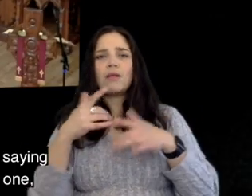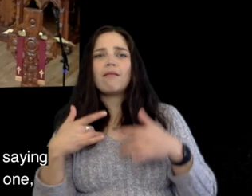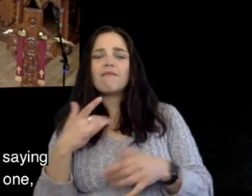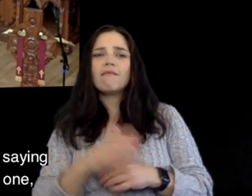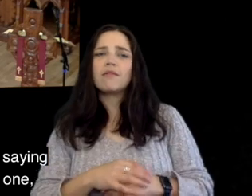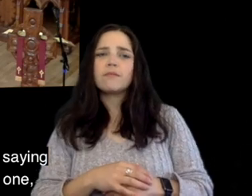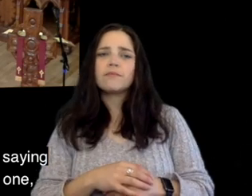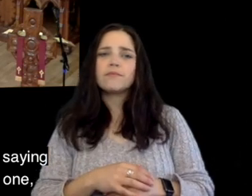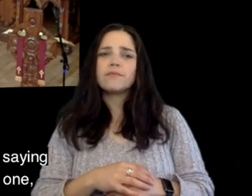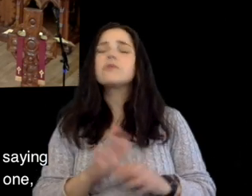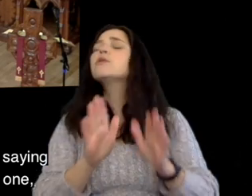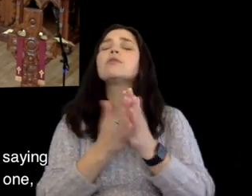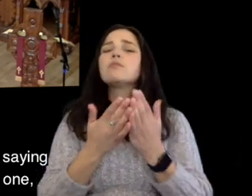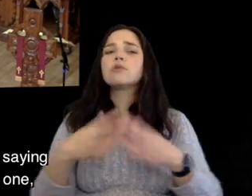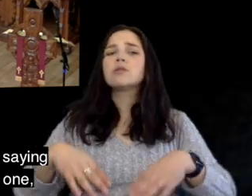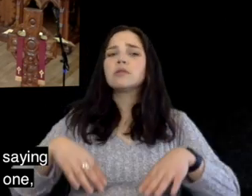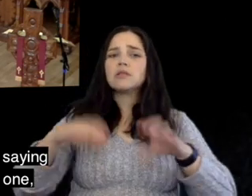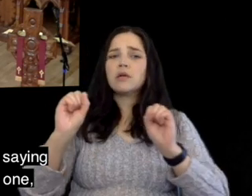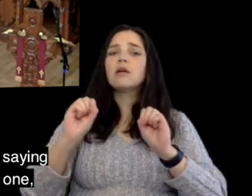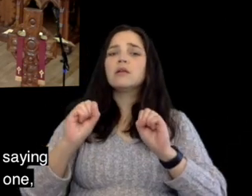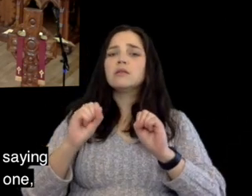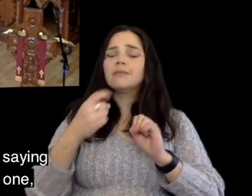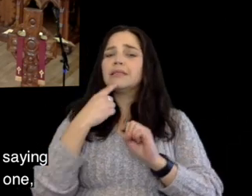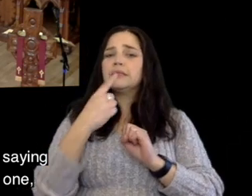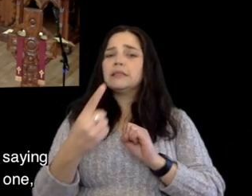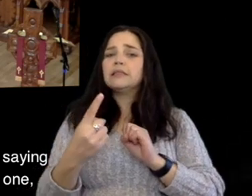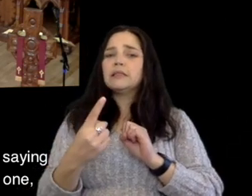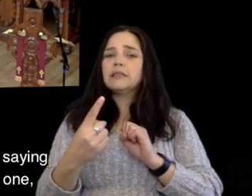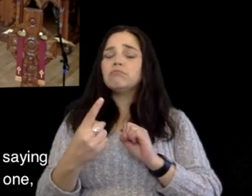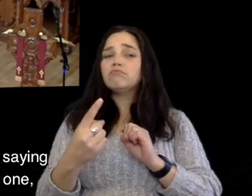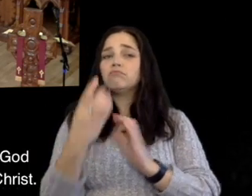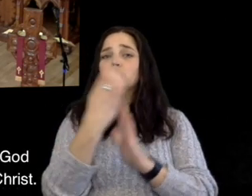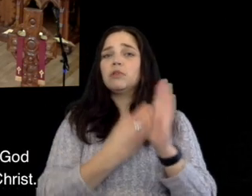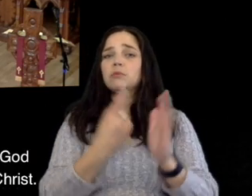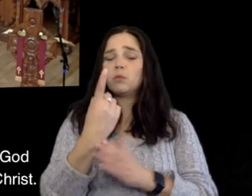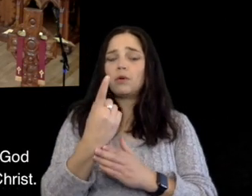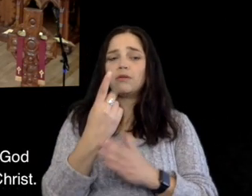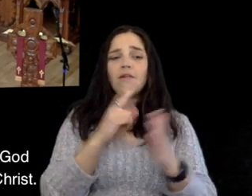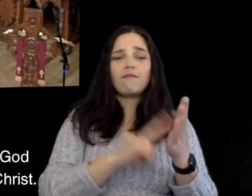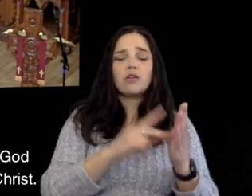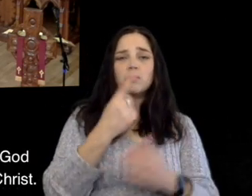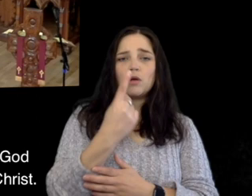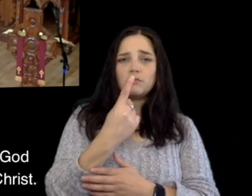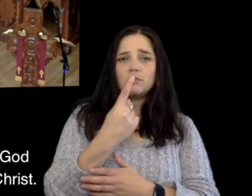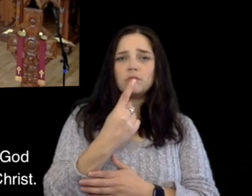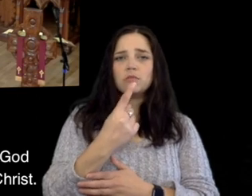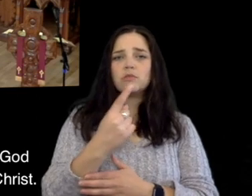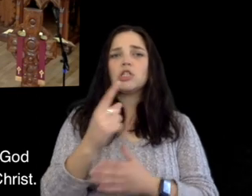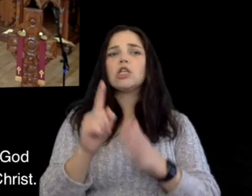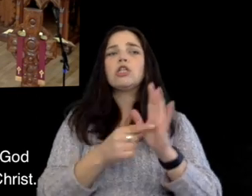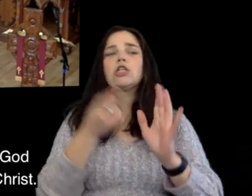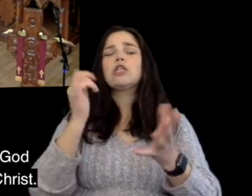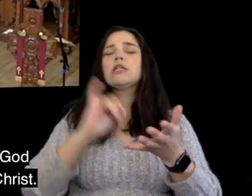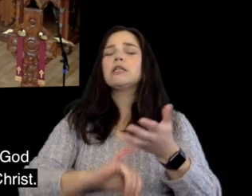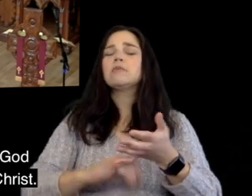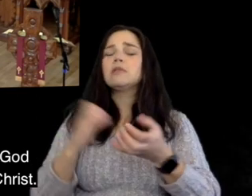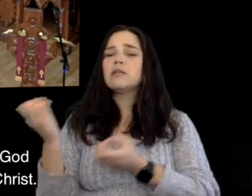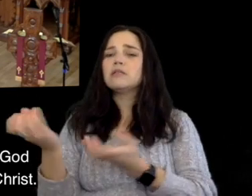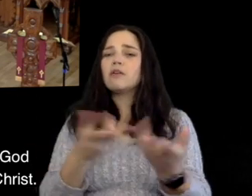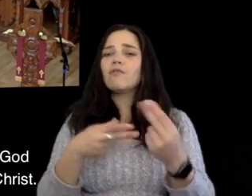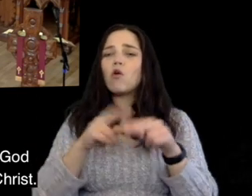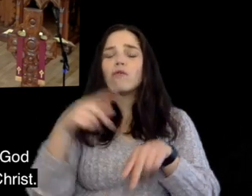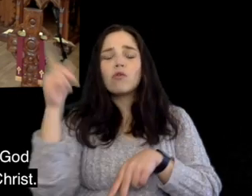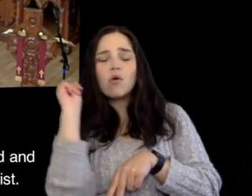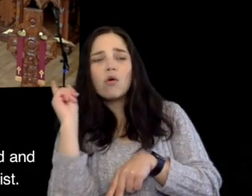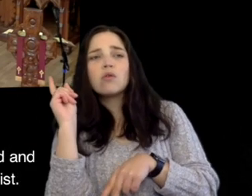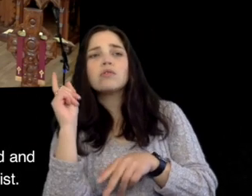live? The book started off by saying in chapter 1, verse 1, James, a servant of God